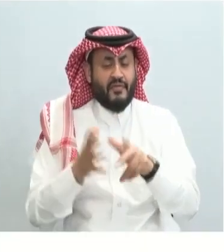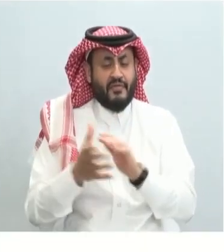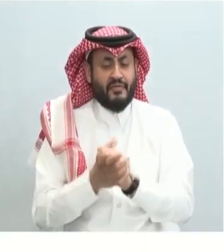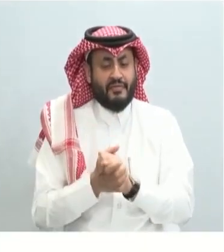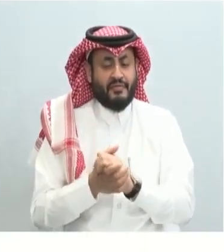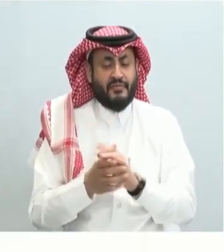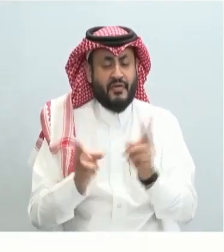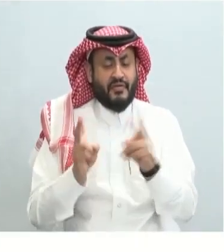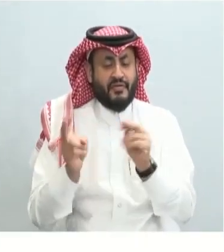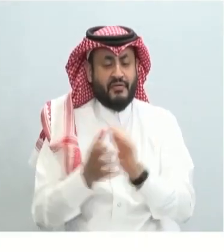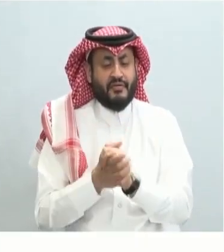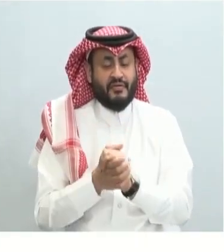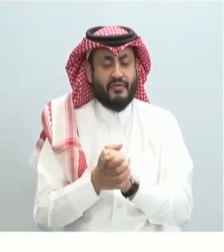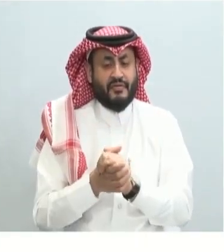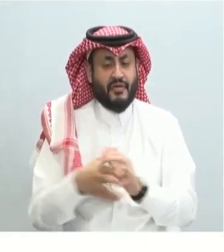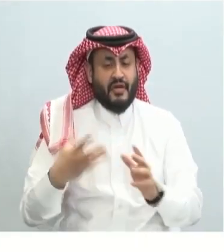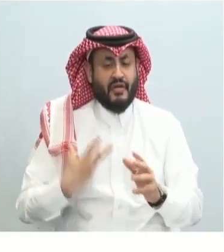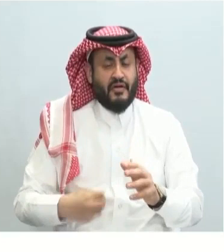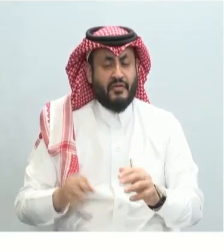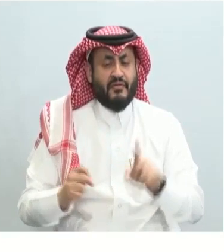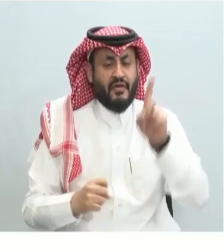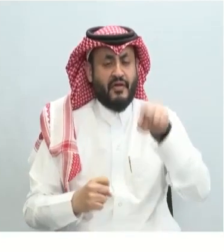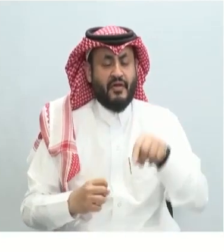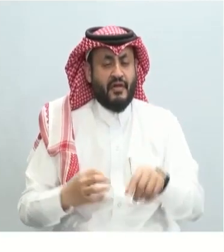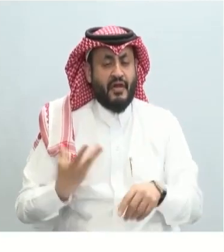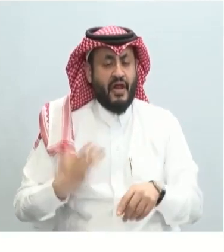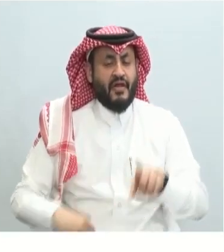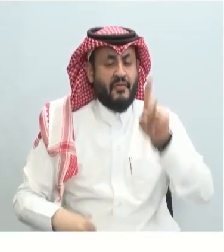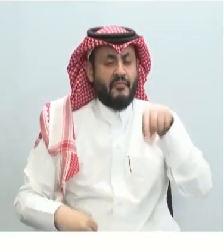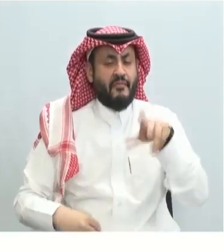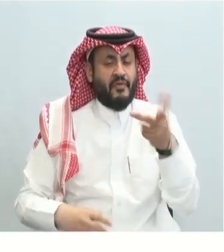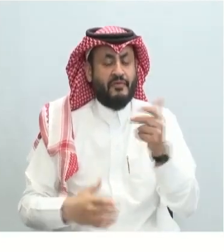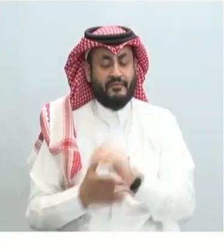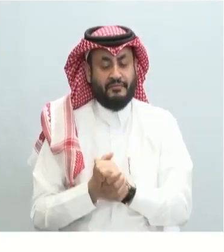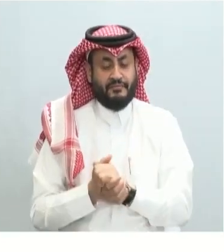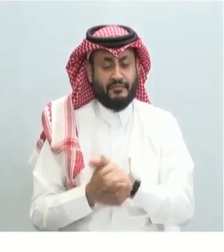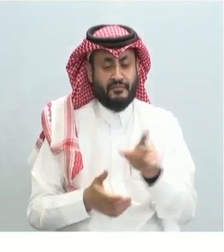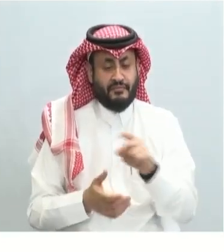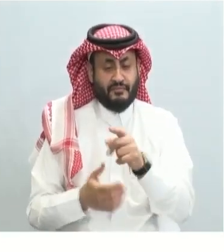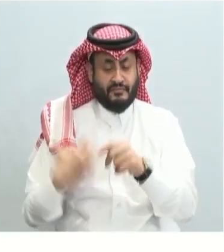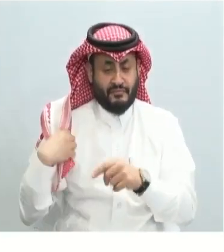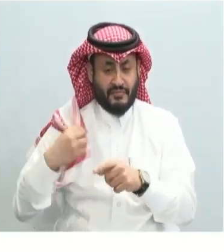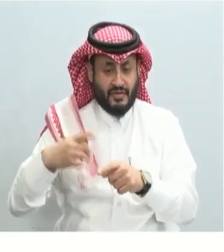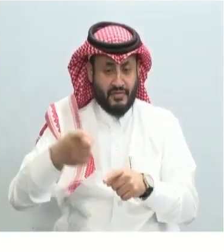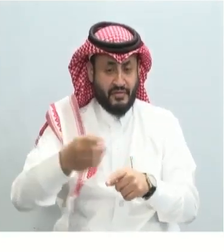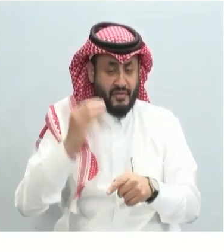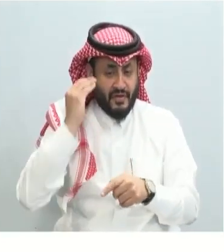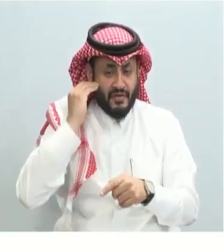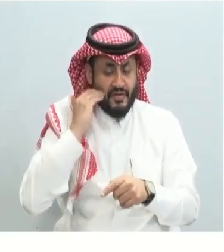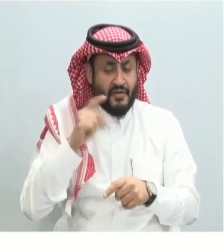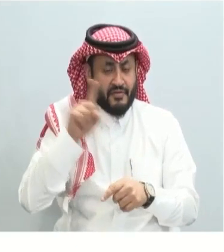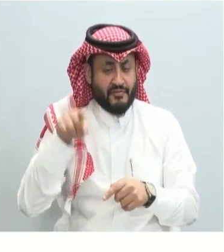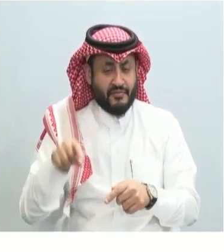each other about what is the day that they like. For example, this girl asked her